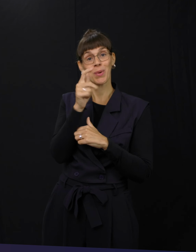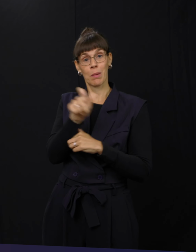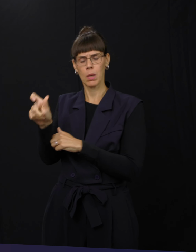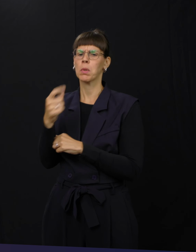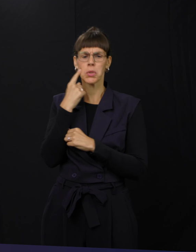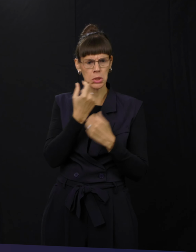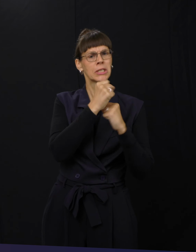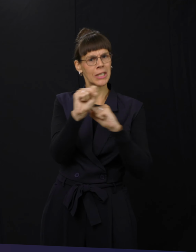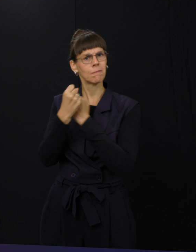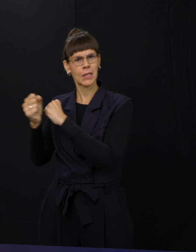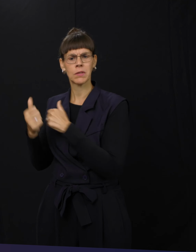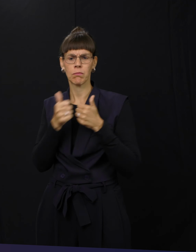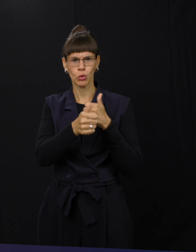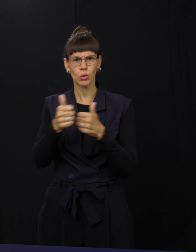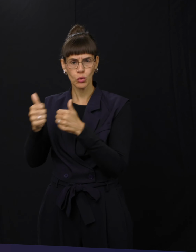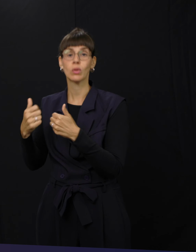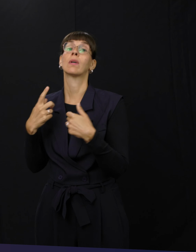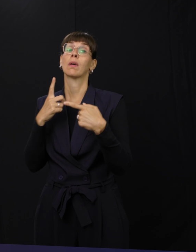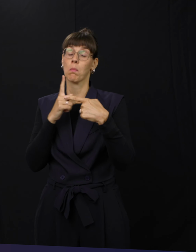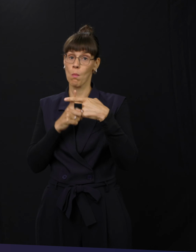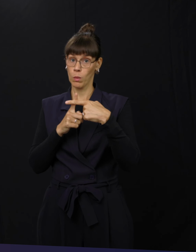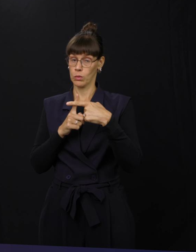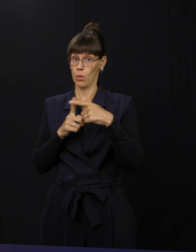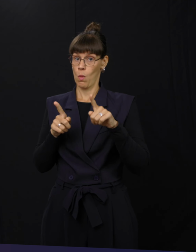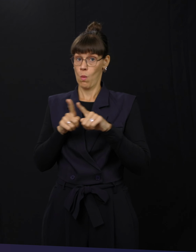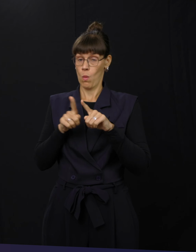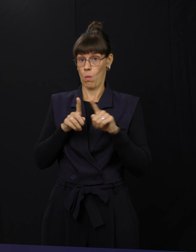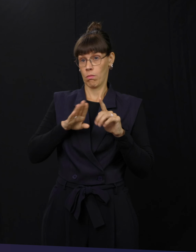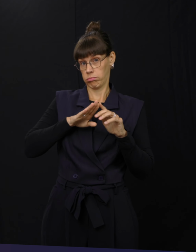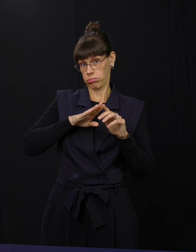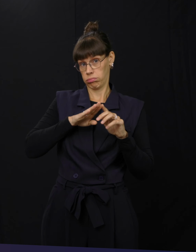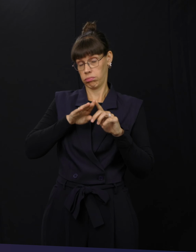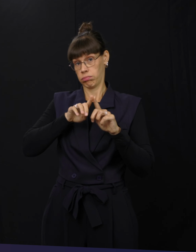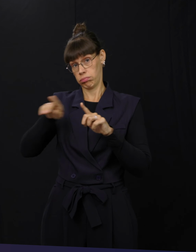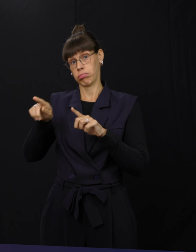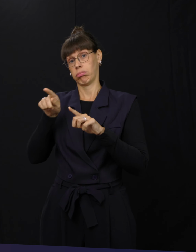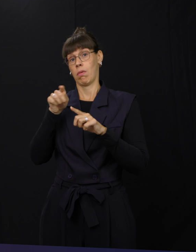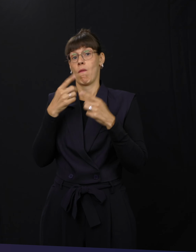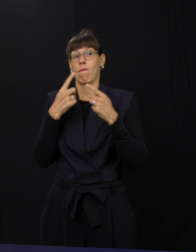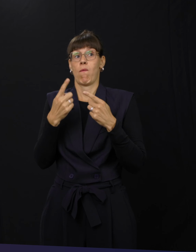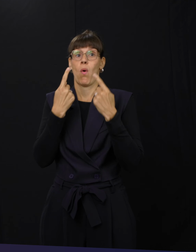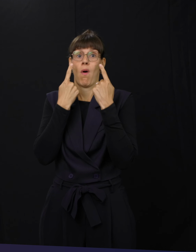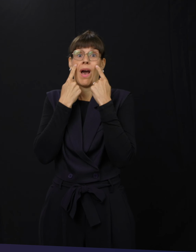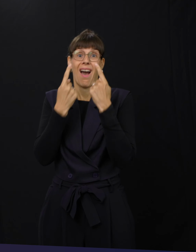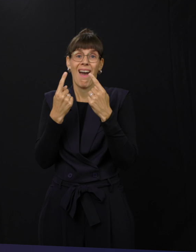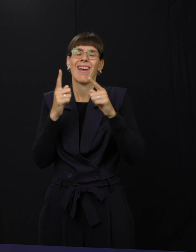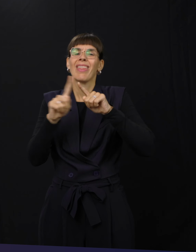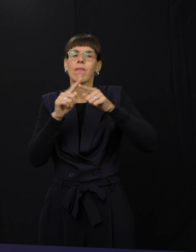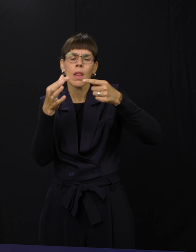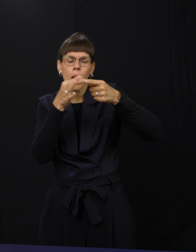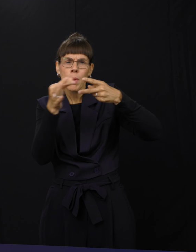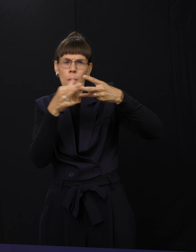And also in all individuals that were treated, all different parameters for visual function that we have